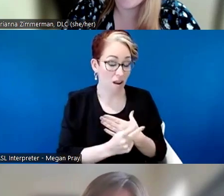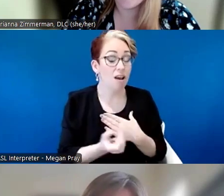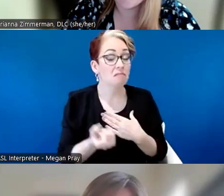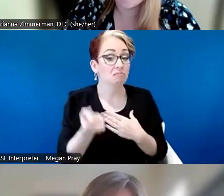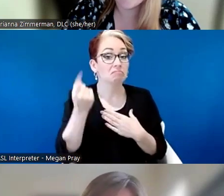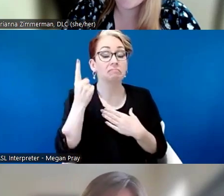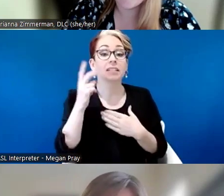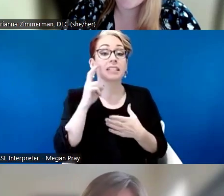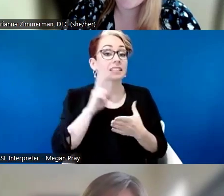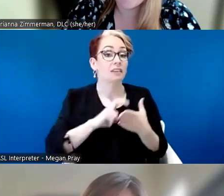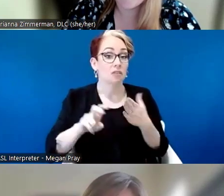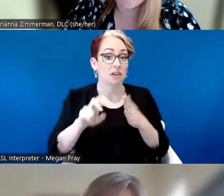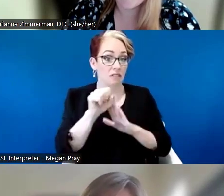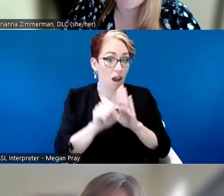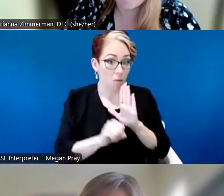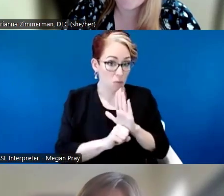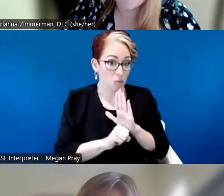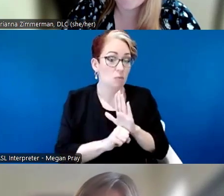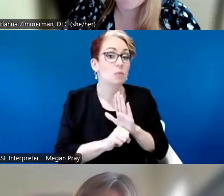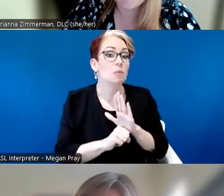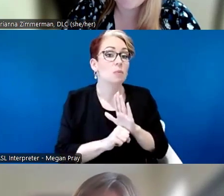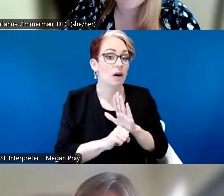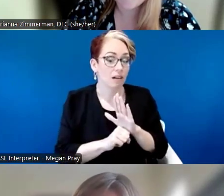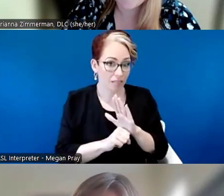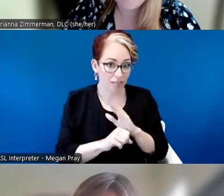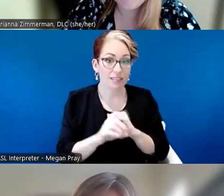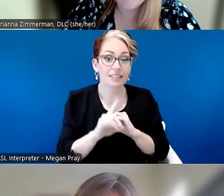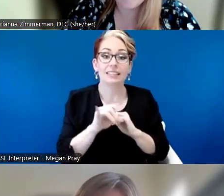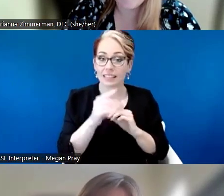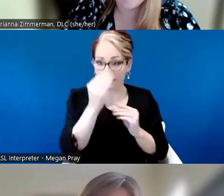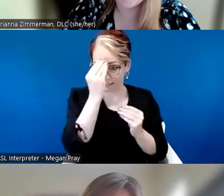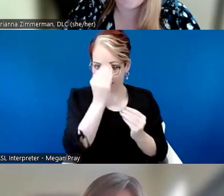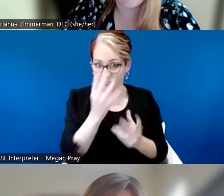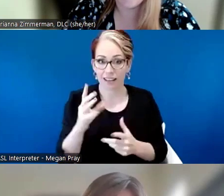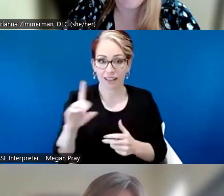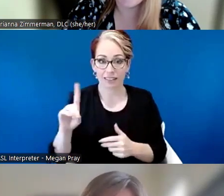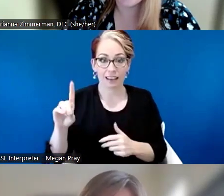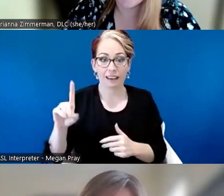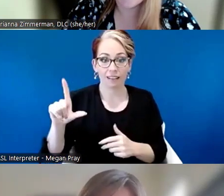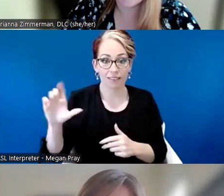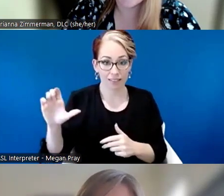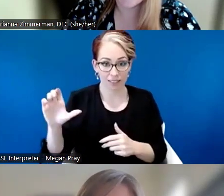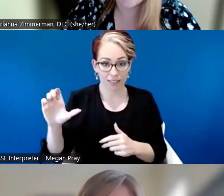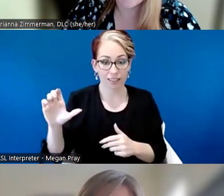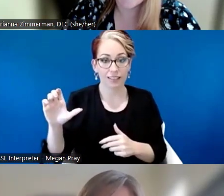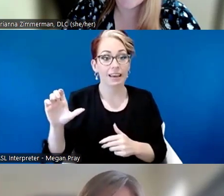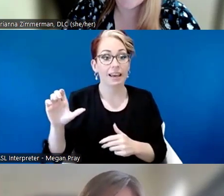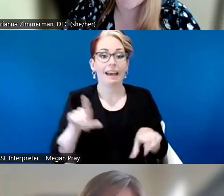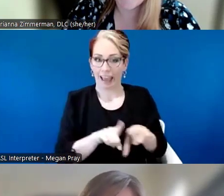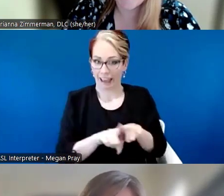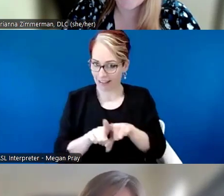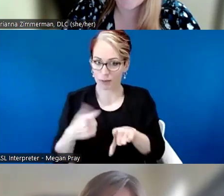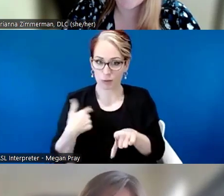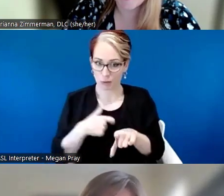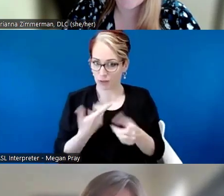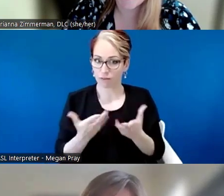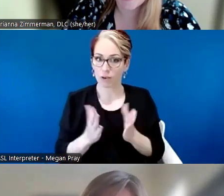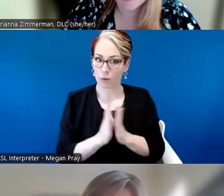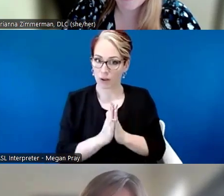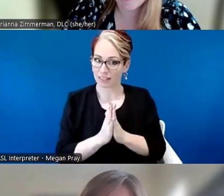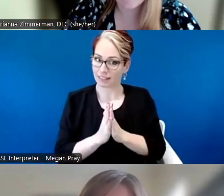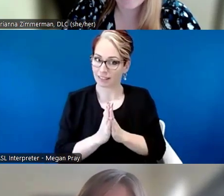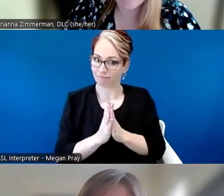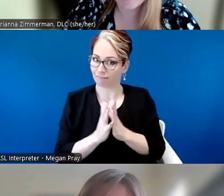the Commonwealth has informed DLC, as we requested pretty